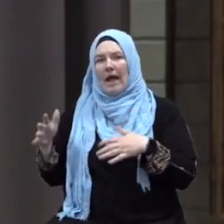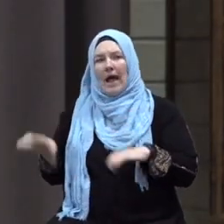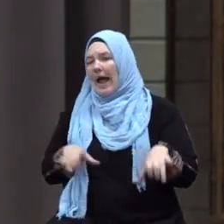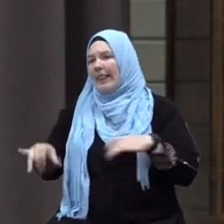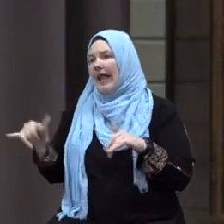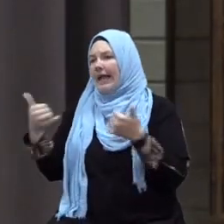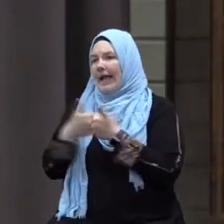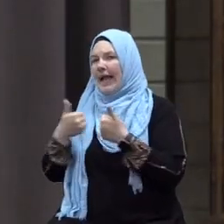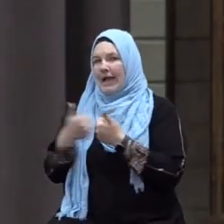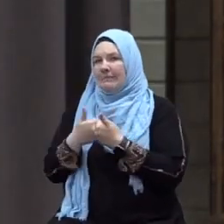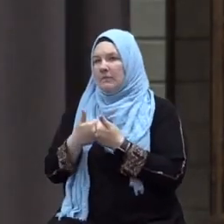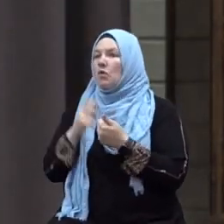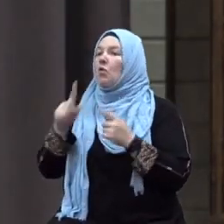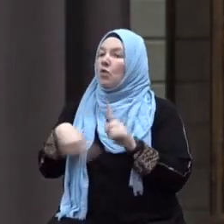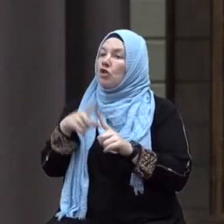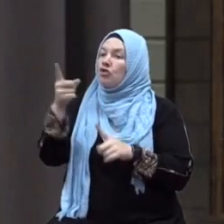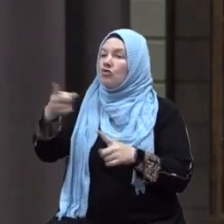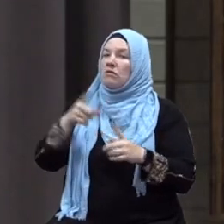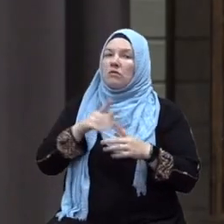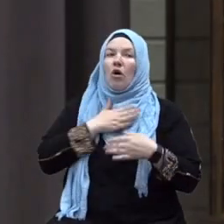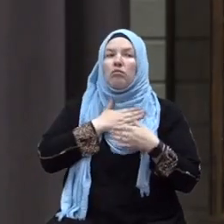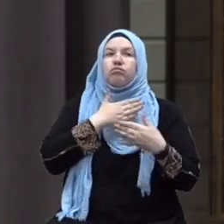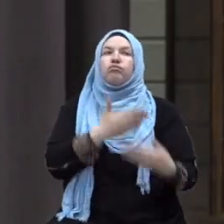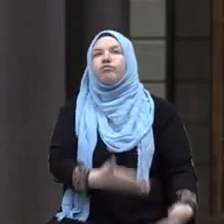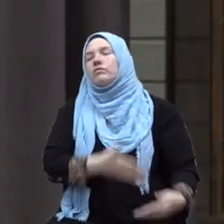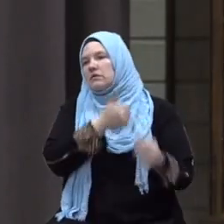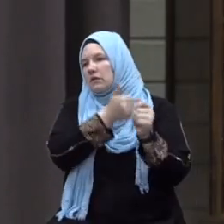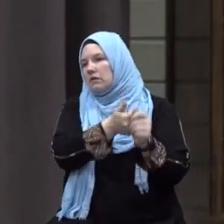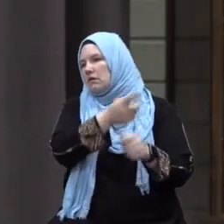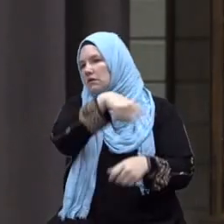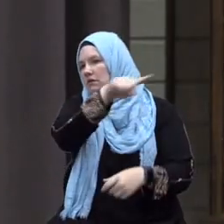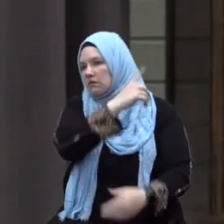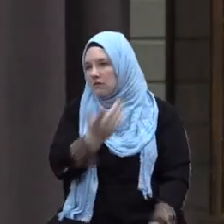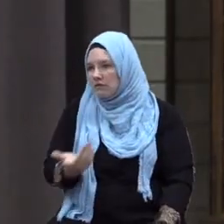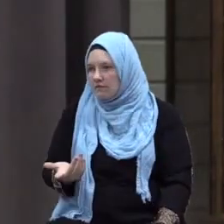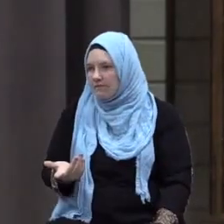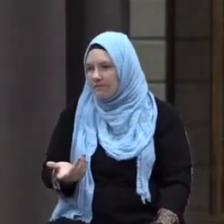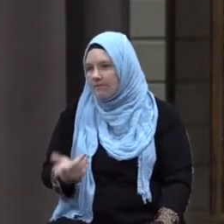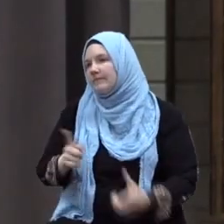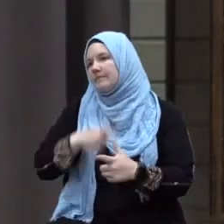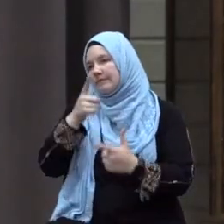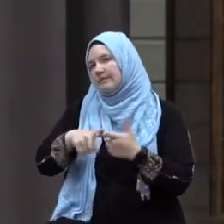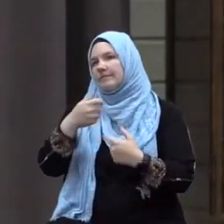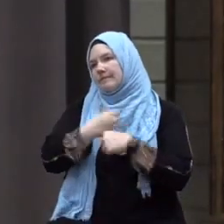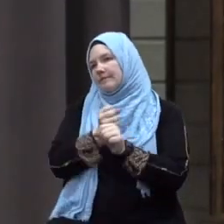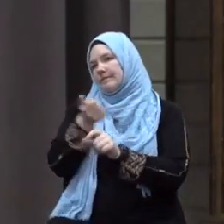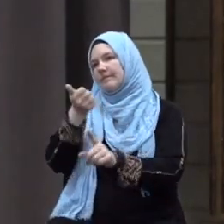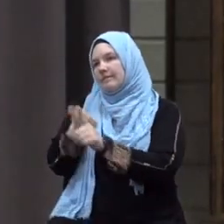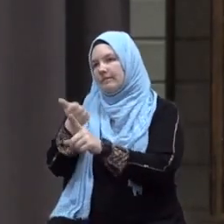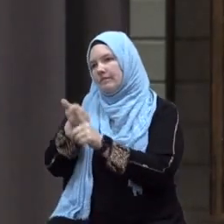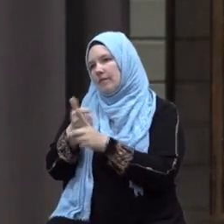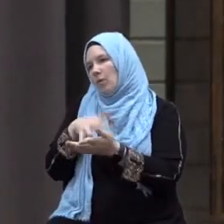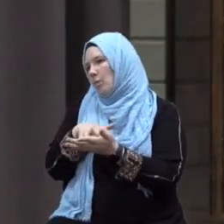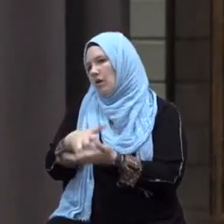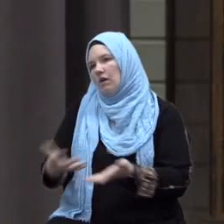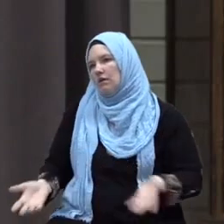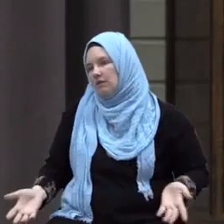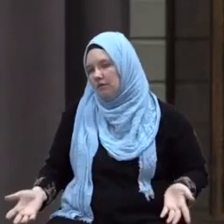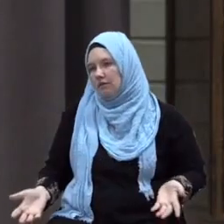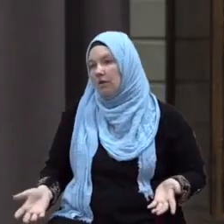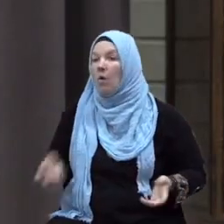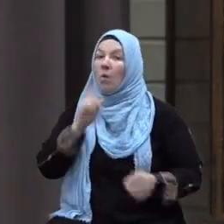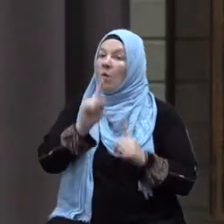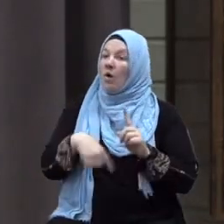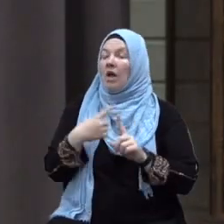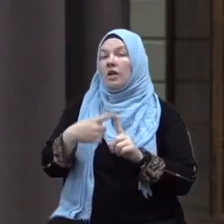When you give in to a weak individual, you make yourself even weaker. When